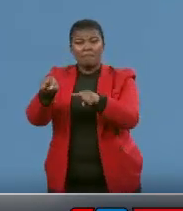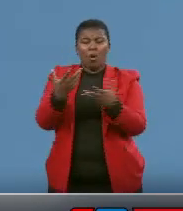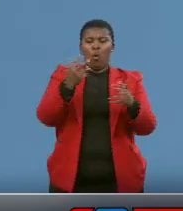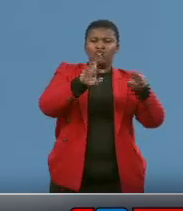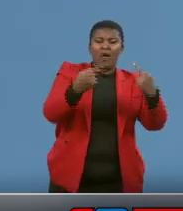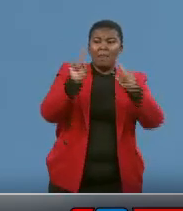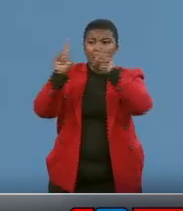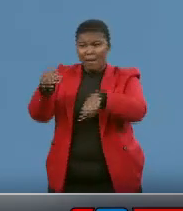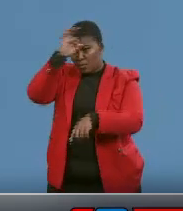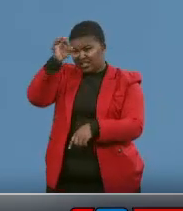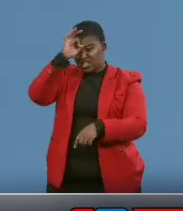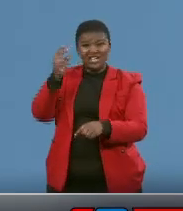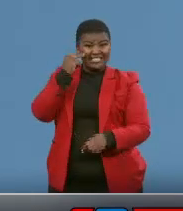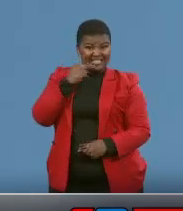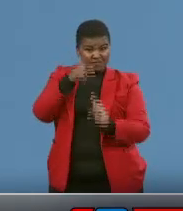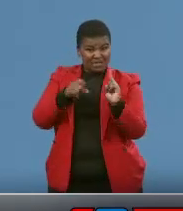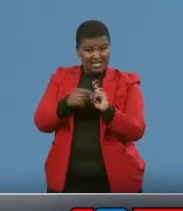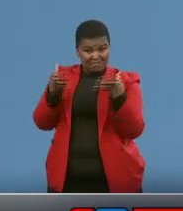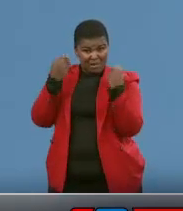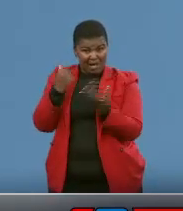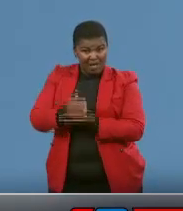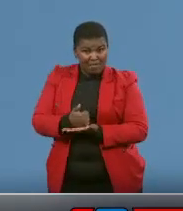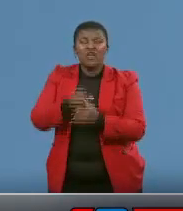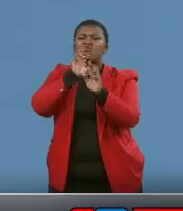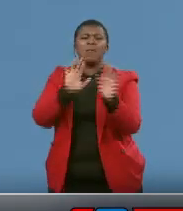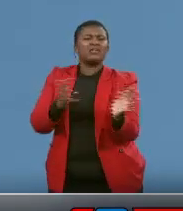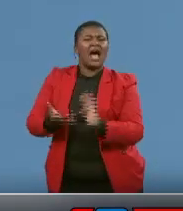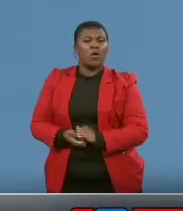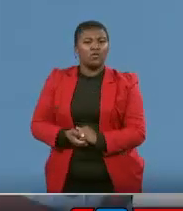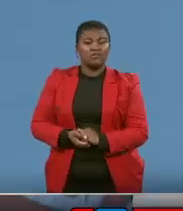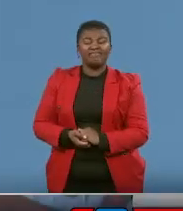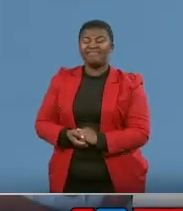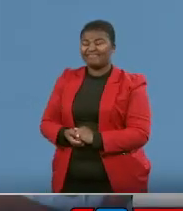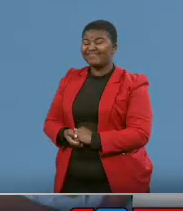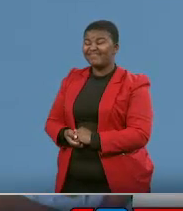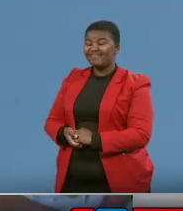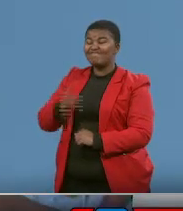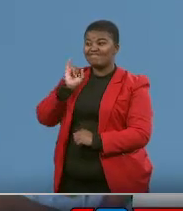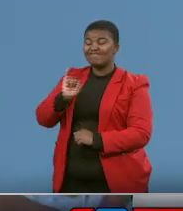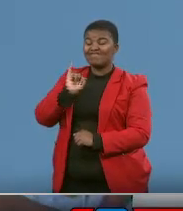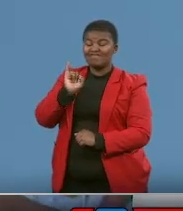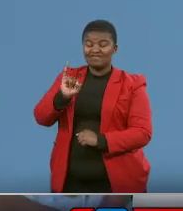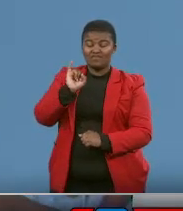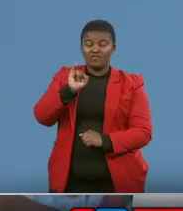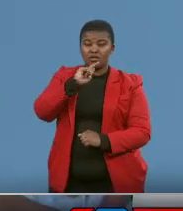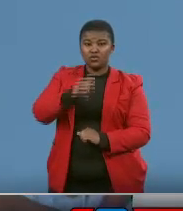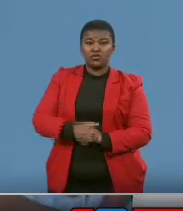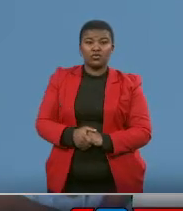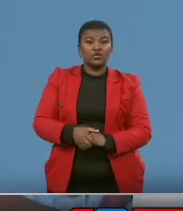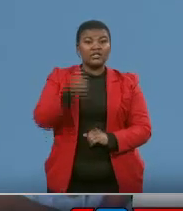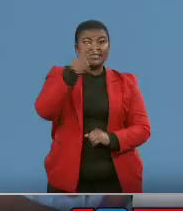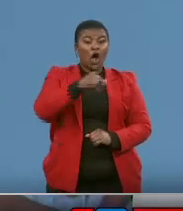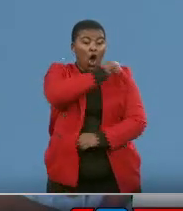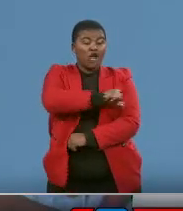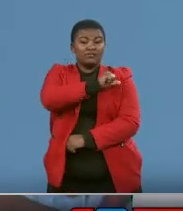Africa, they can't get help. How are they going to report? That's terrifying. Yeah. That's a terrifying thought, actually. I mean, in